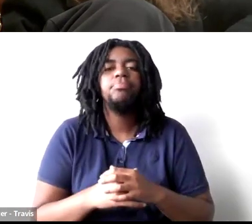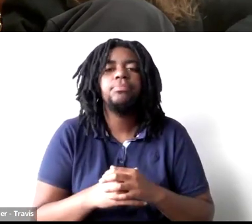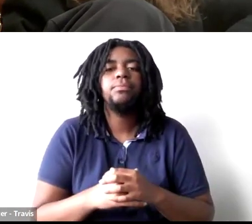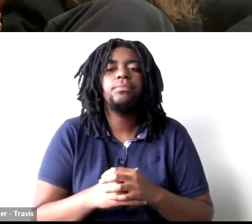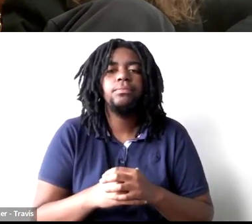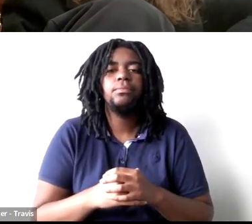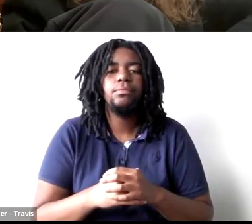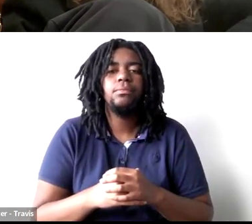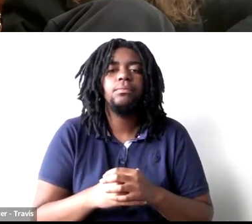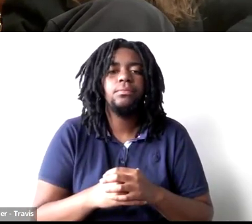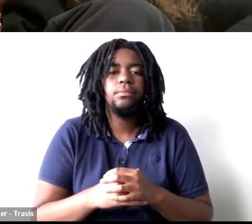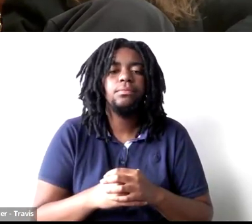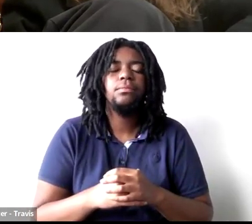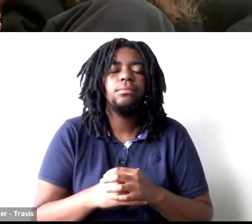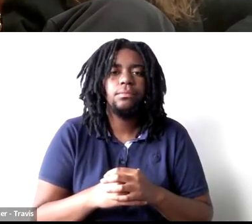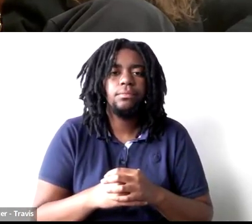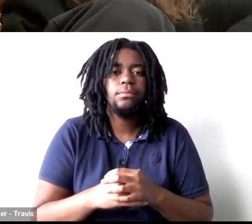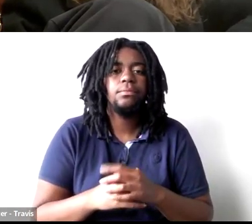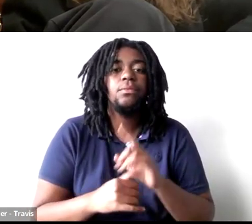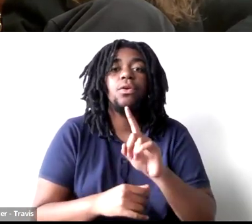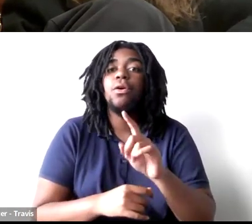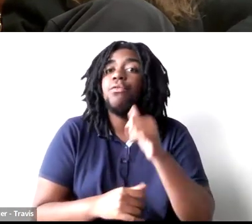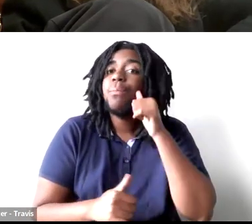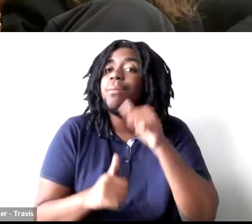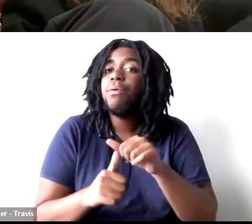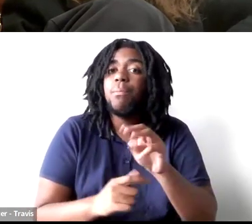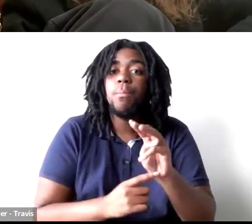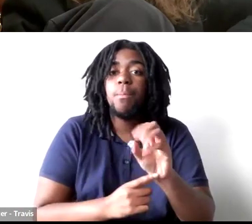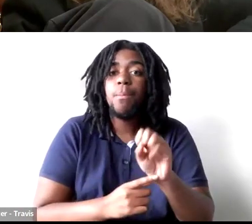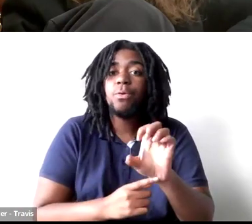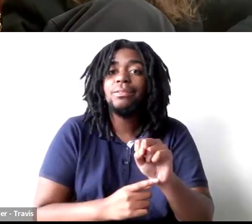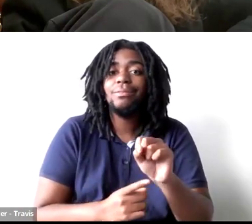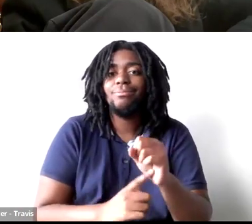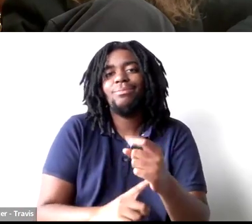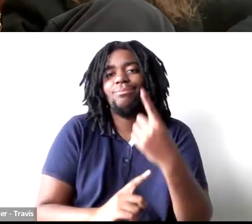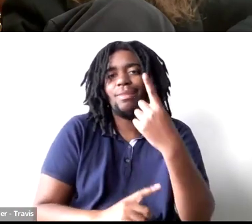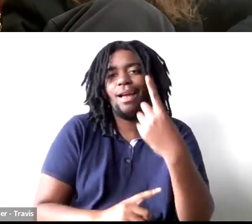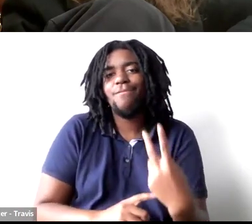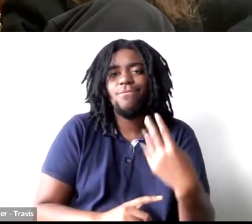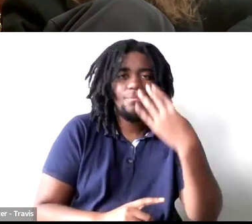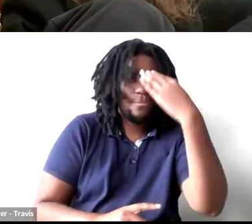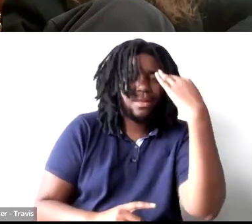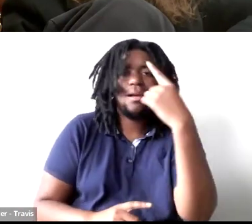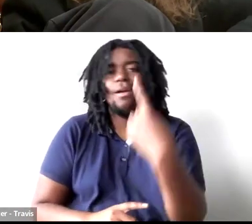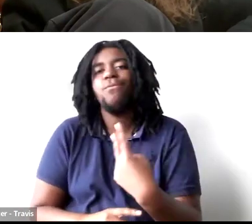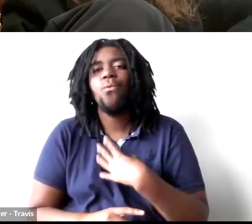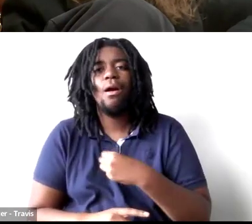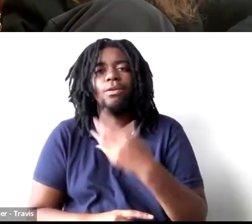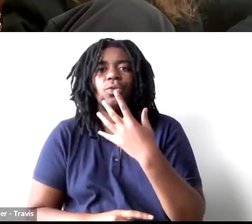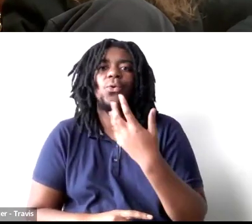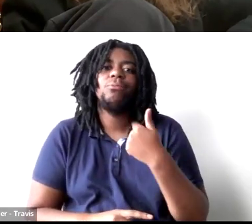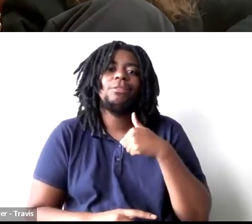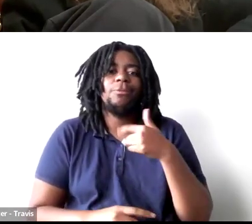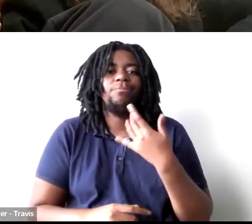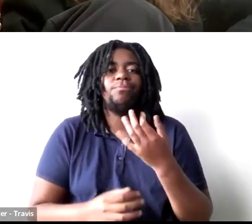were. Also, remember that Moses is mulatto, and he was able to sort of maybe move in between different areas. He may not have